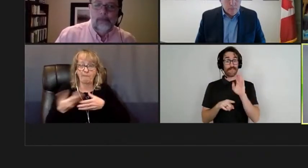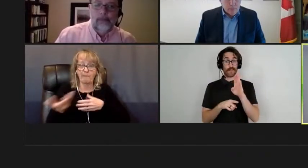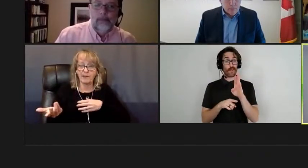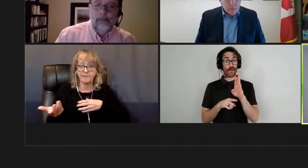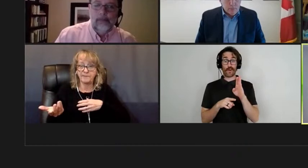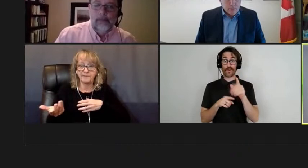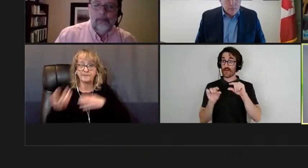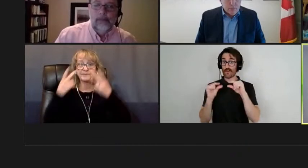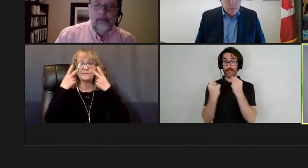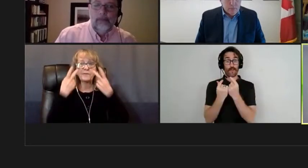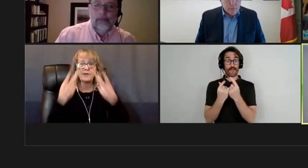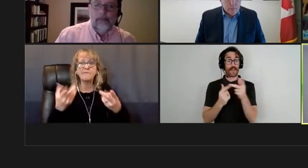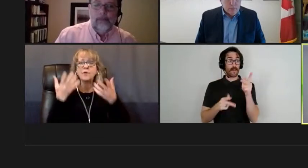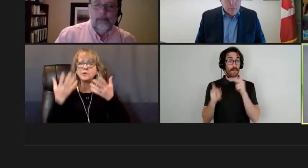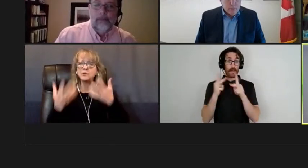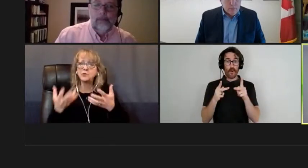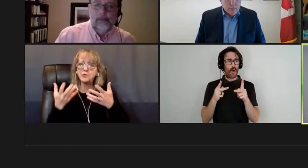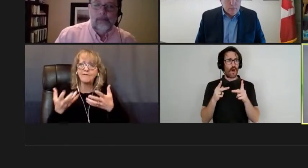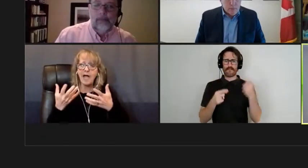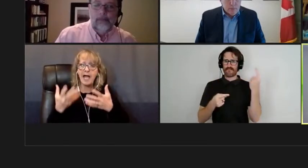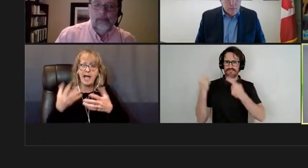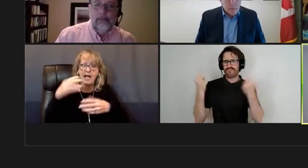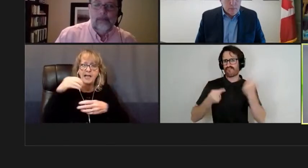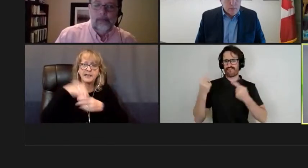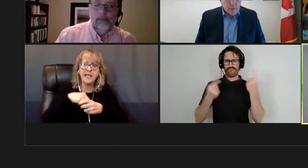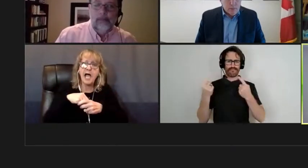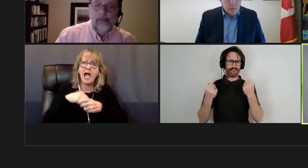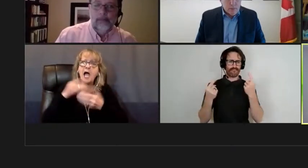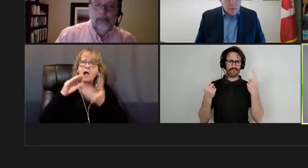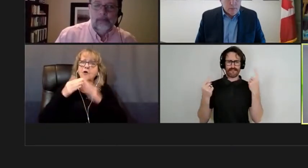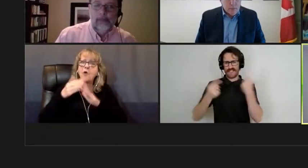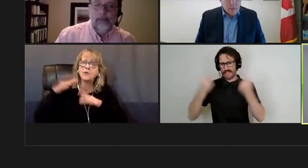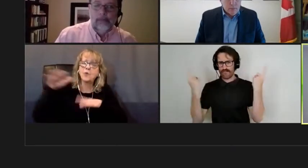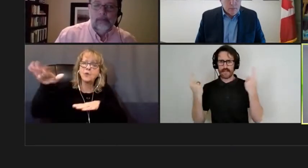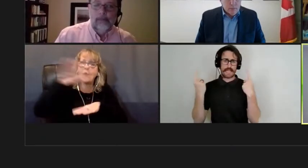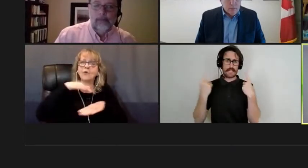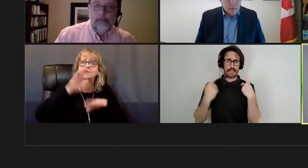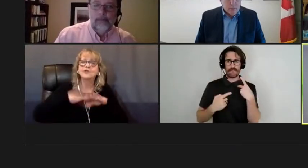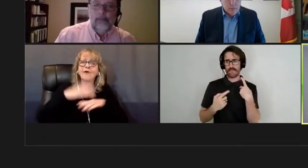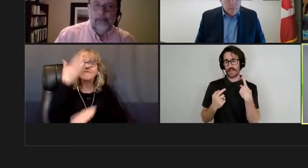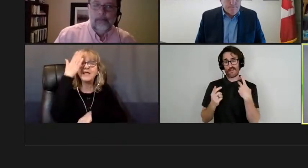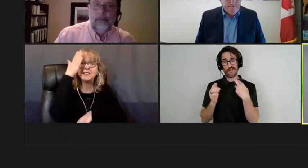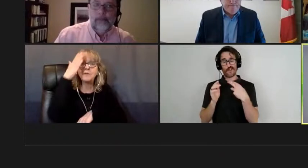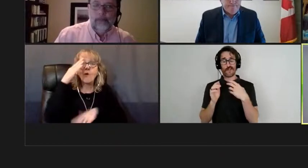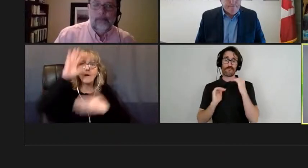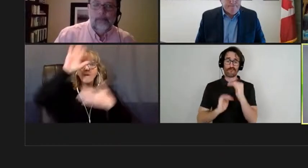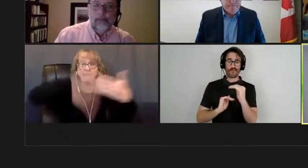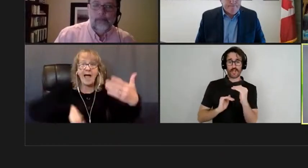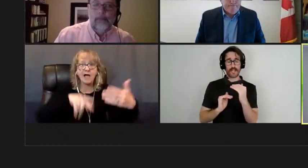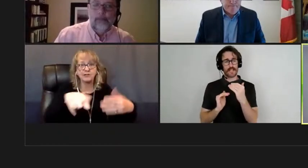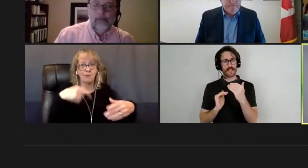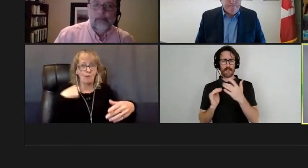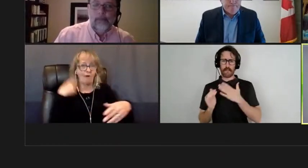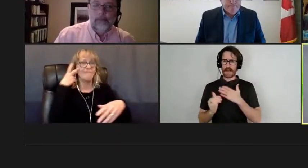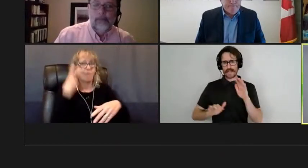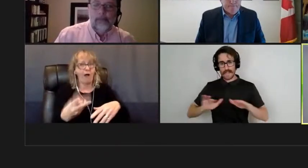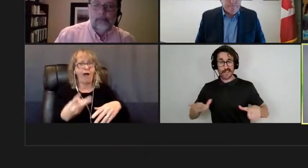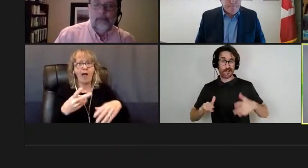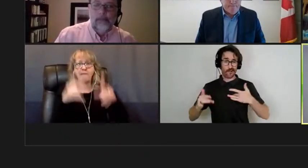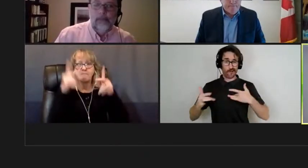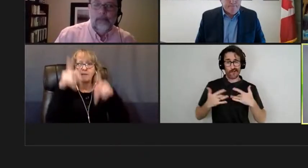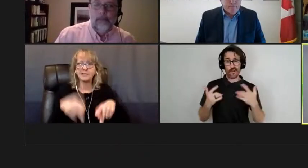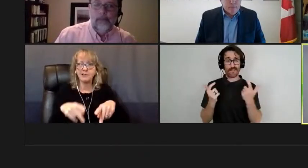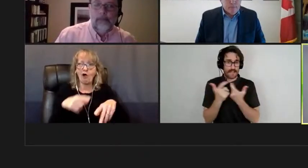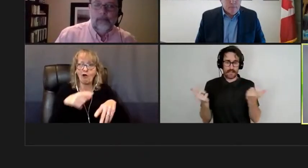more instances of residents arguing with each other about the restrictions, showing concern for their children. And I'm just